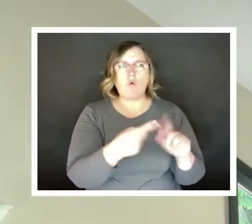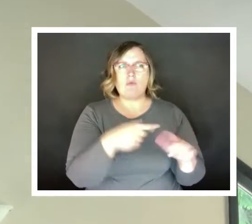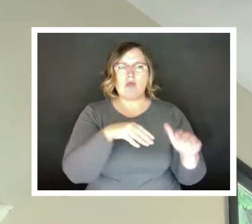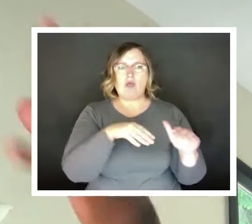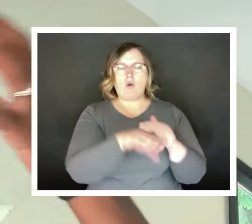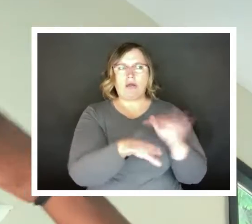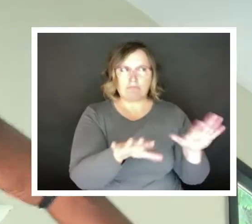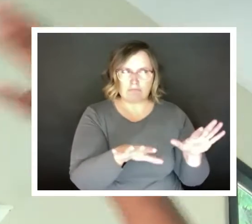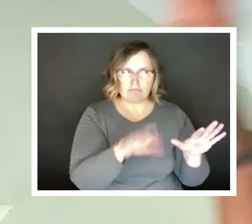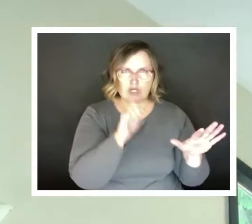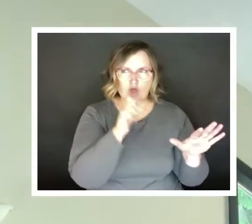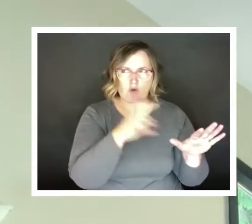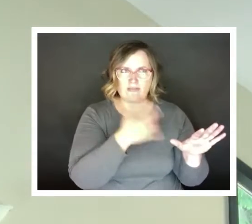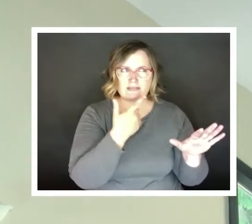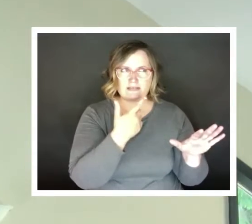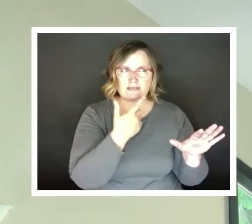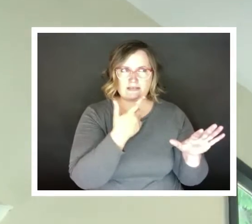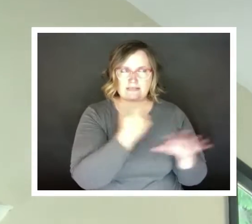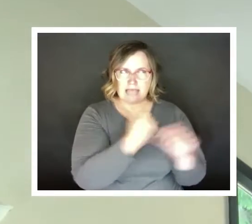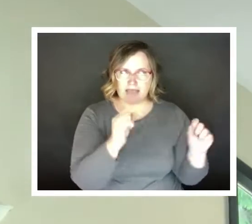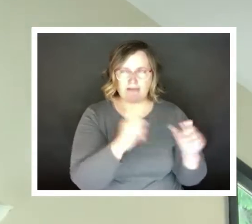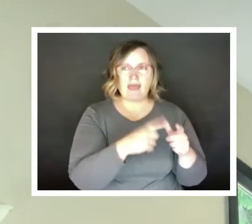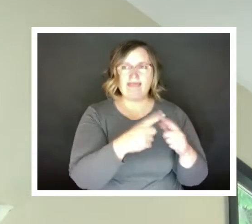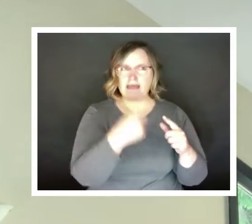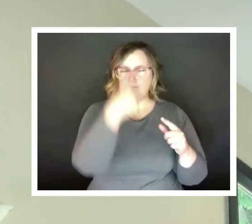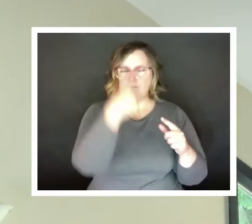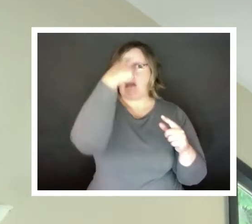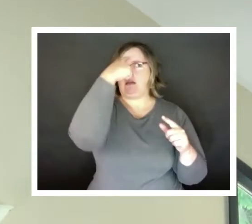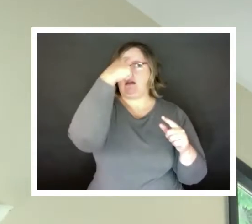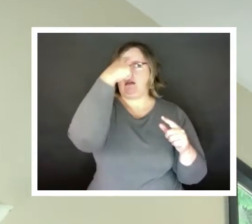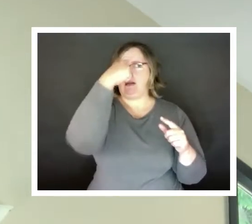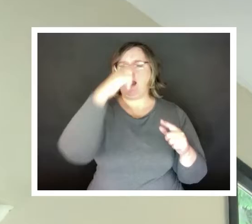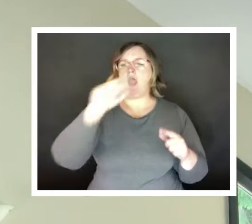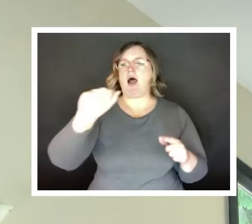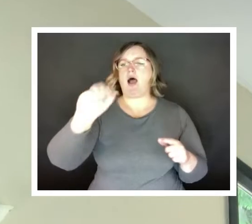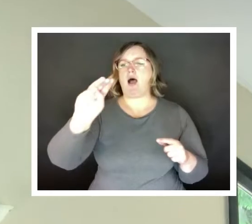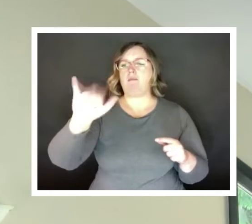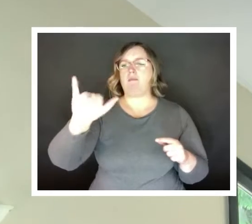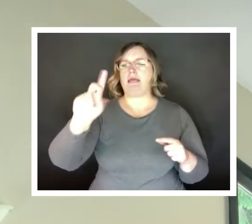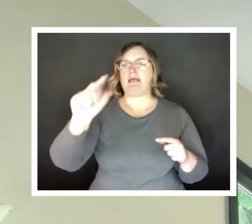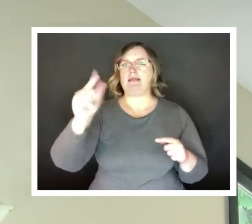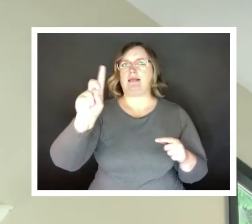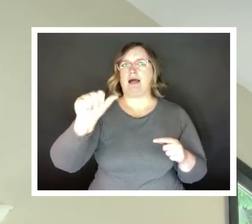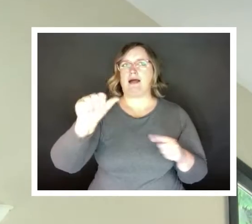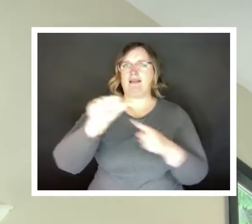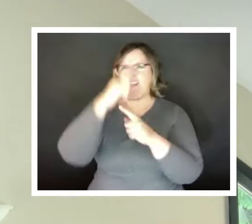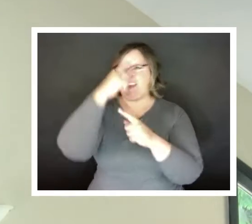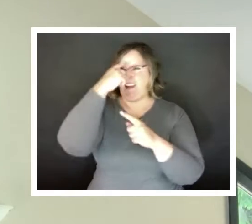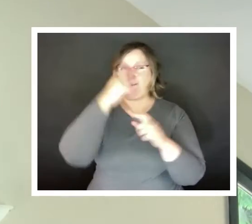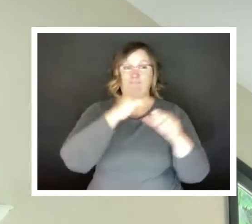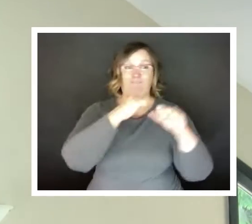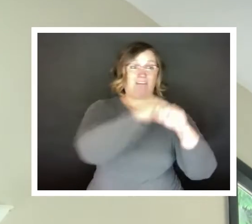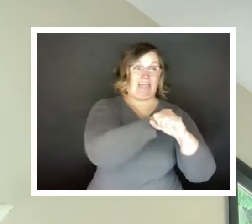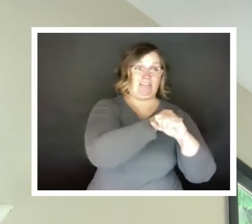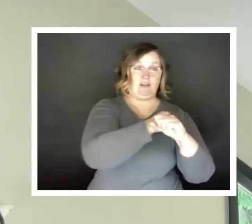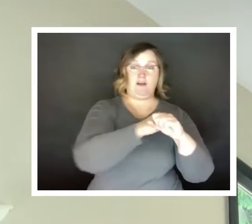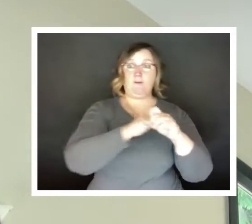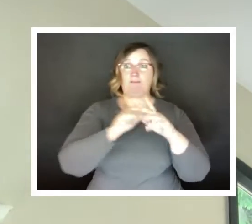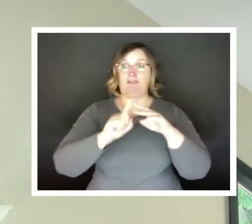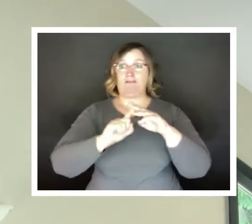safe, it sends a signal to our brain that triggers the amygdala to do the fight, or fear